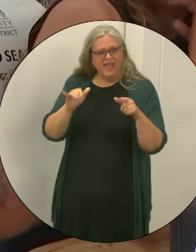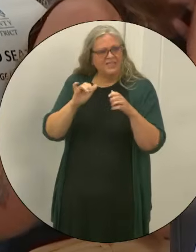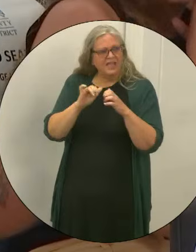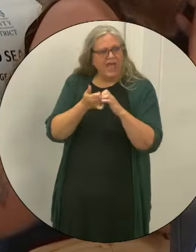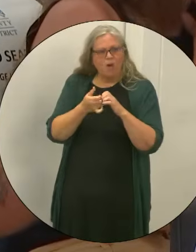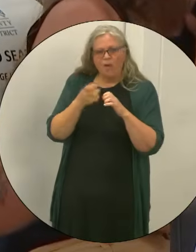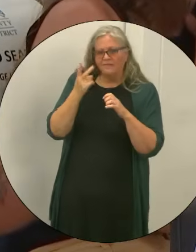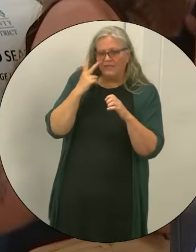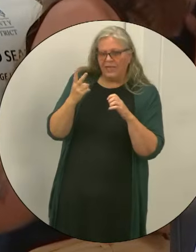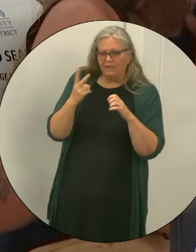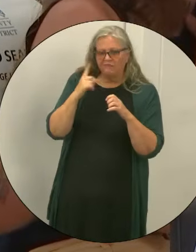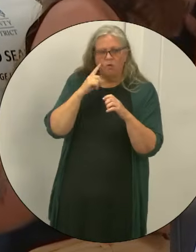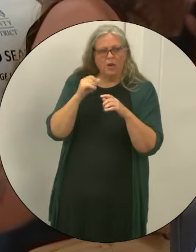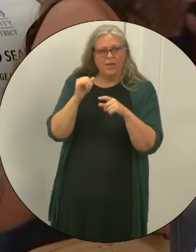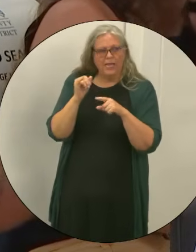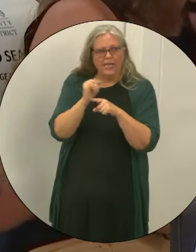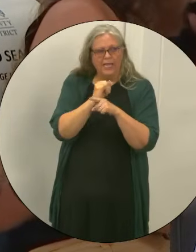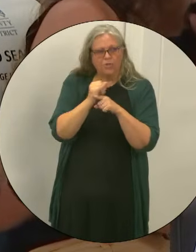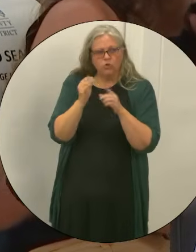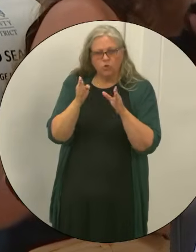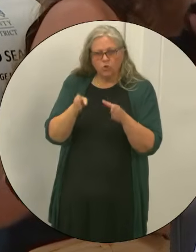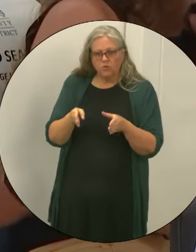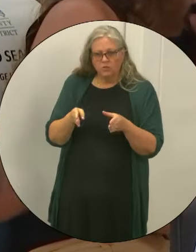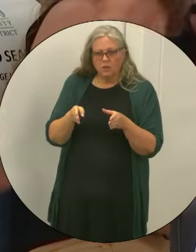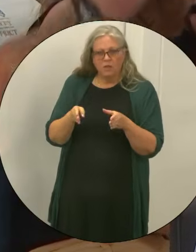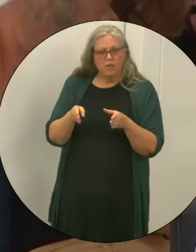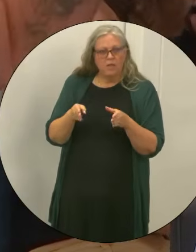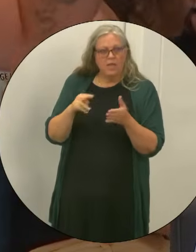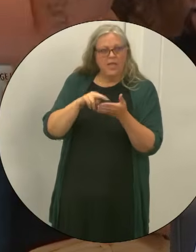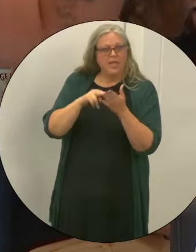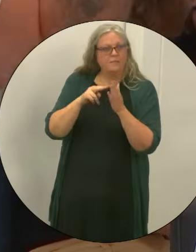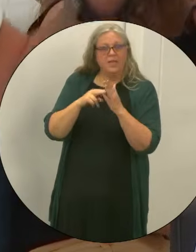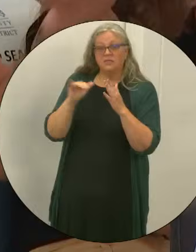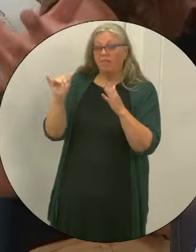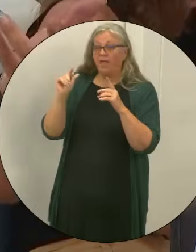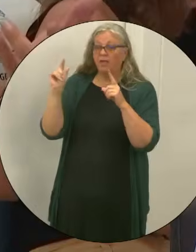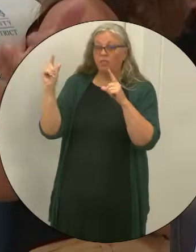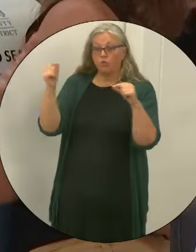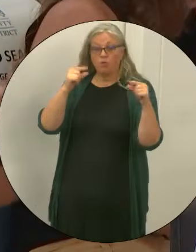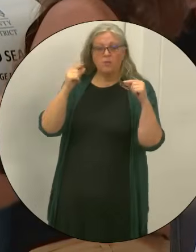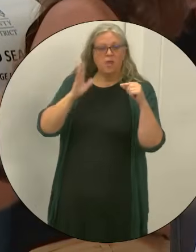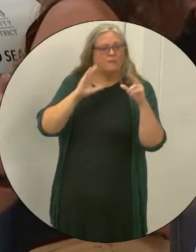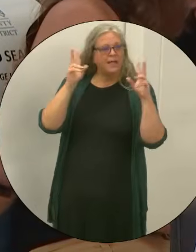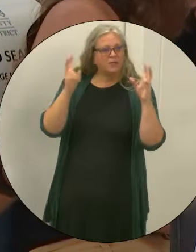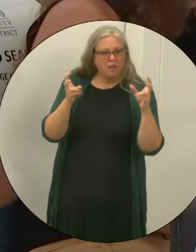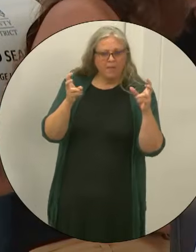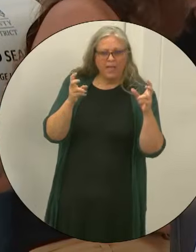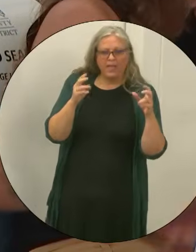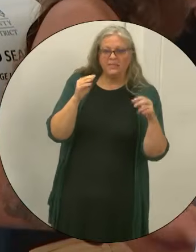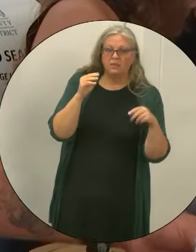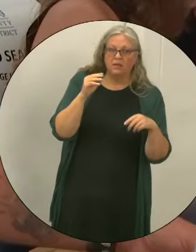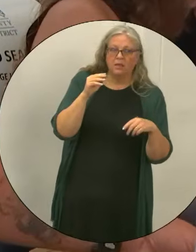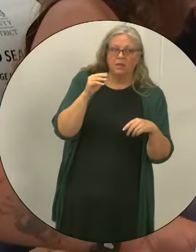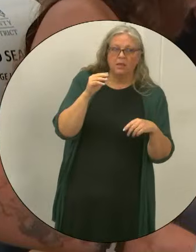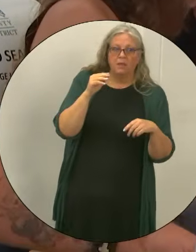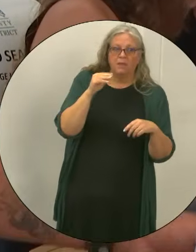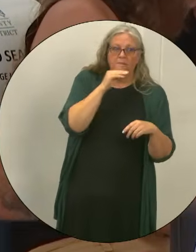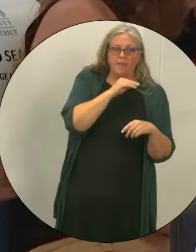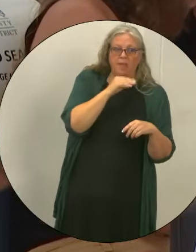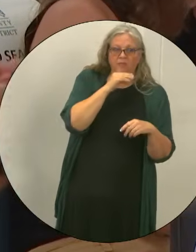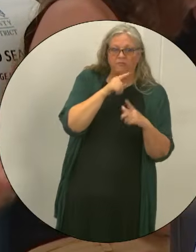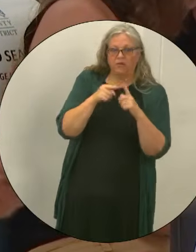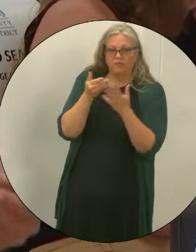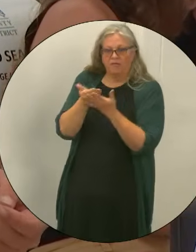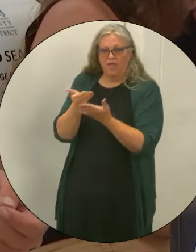interns? So which means the rumors, like what my topic is, myth versus facts. So if that's the European leadership,